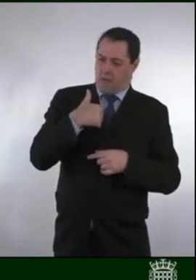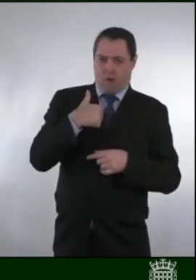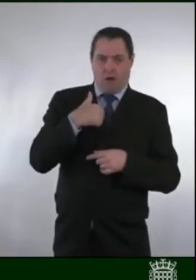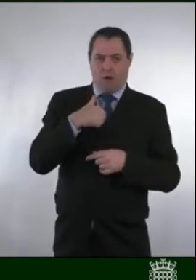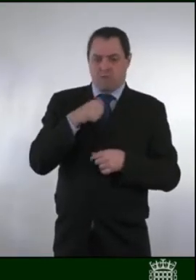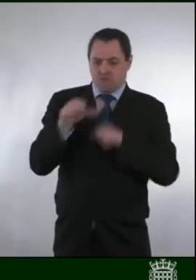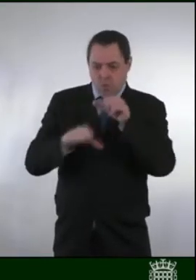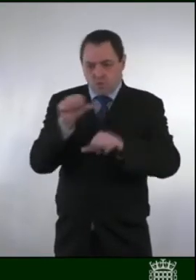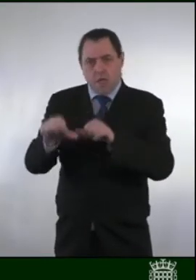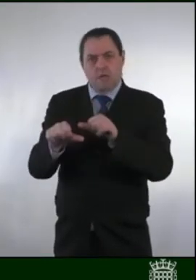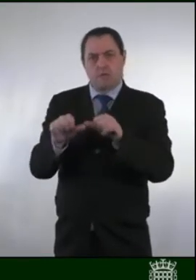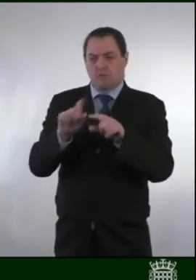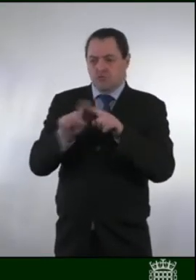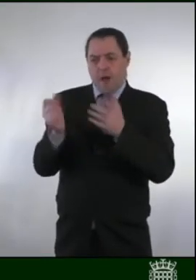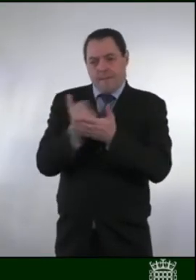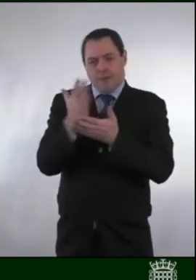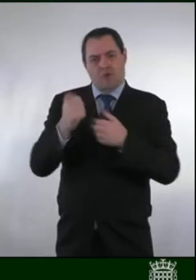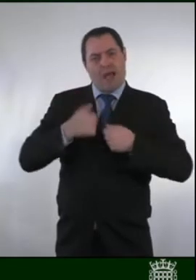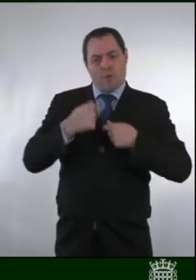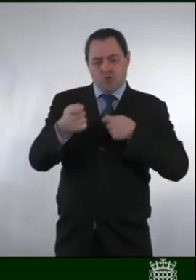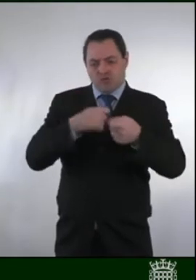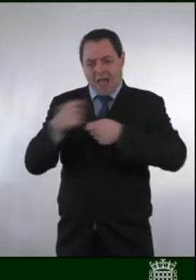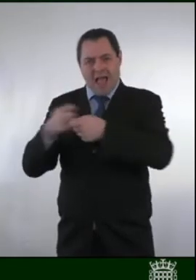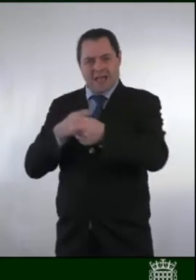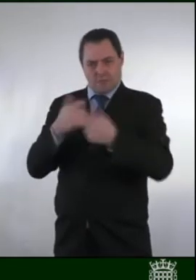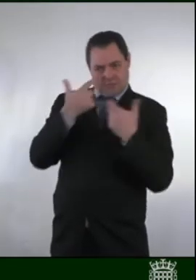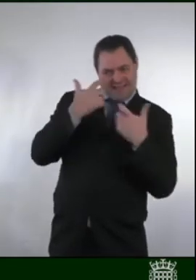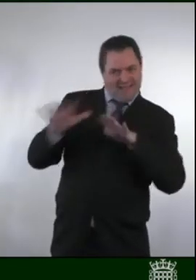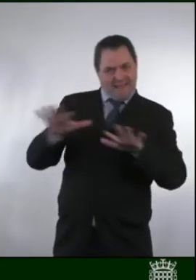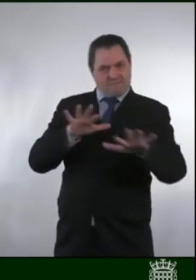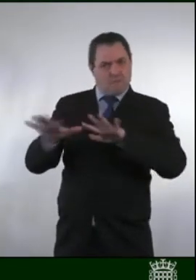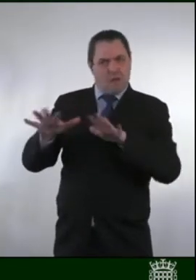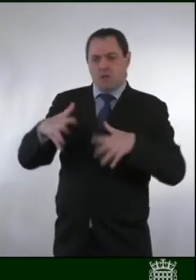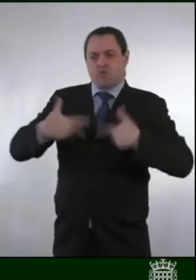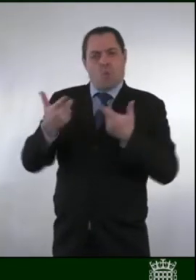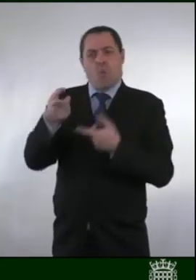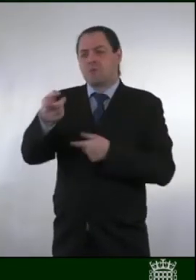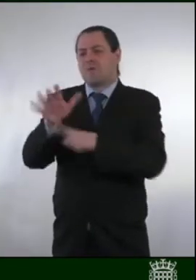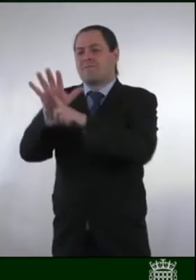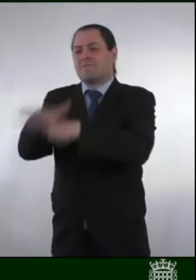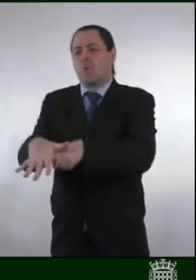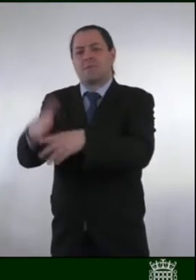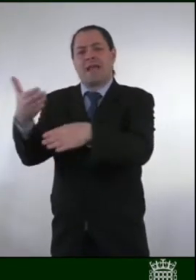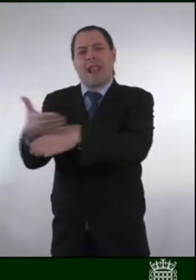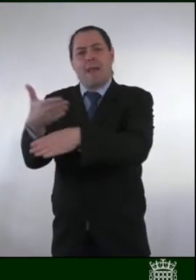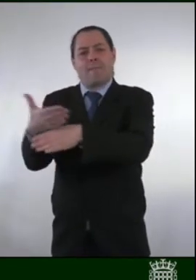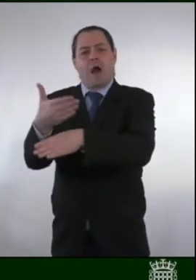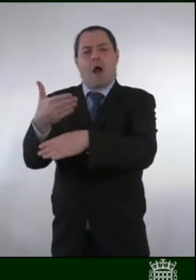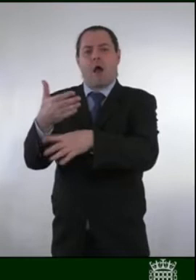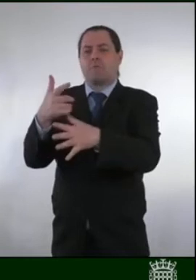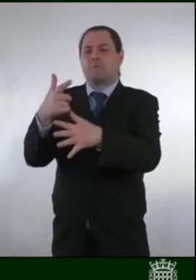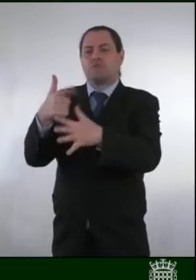prevent British commercial engagement with goods that are made by forced labour in Xinjiang, and the